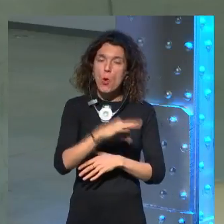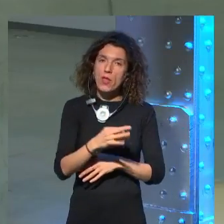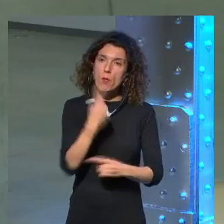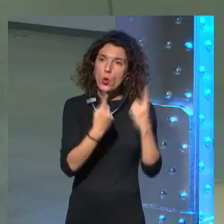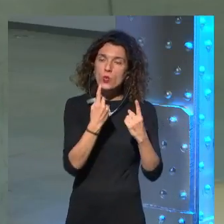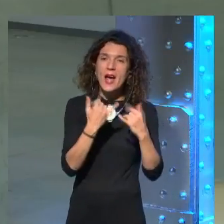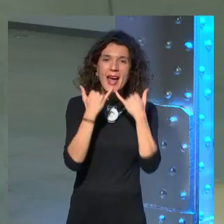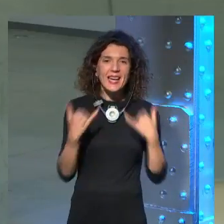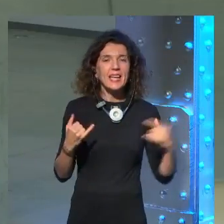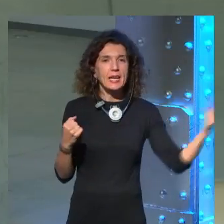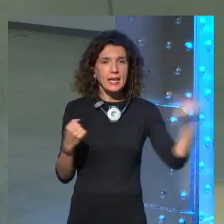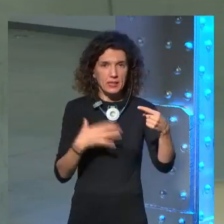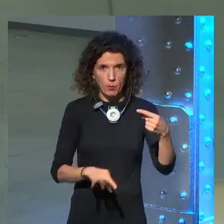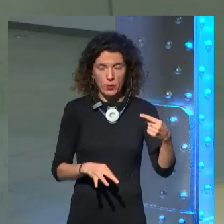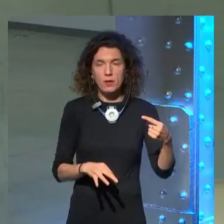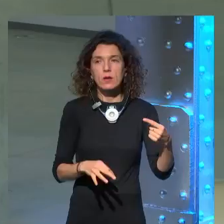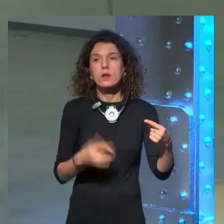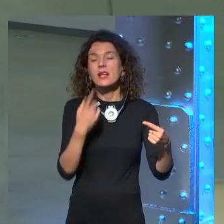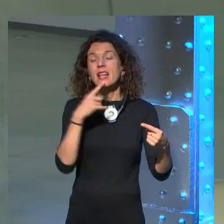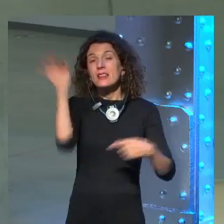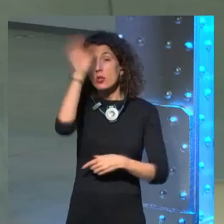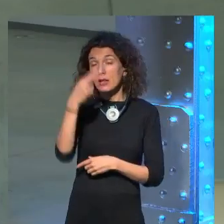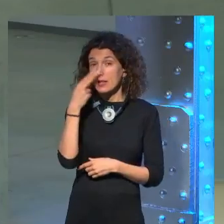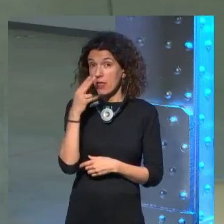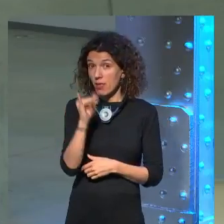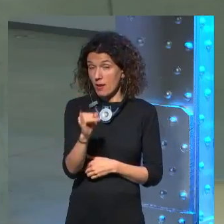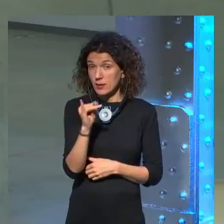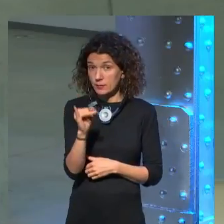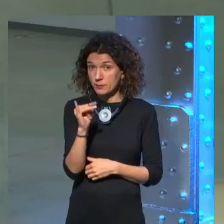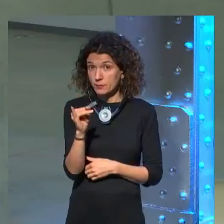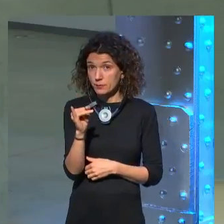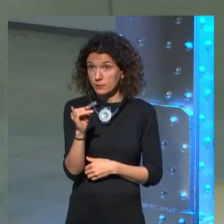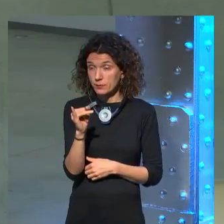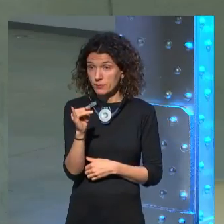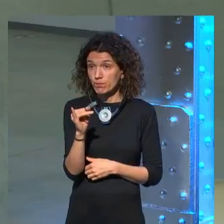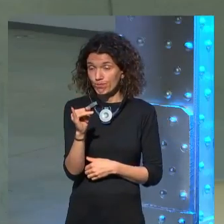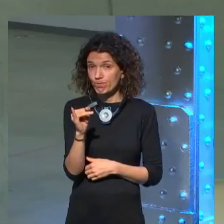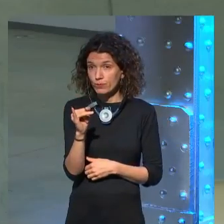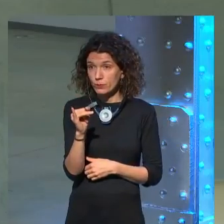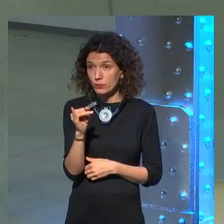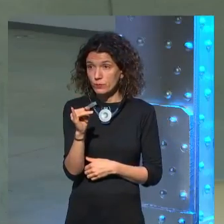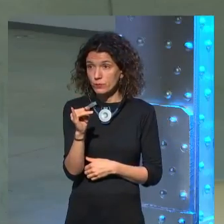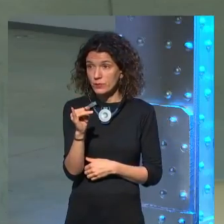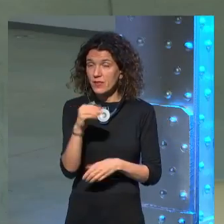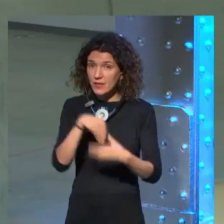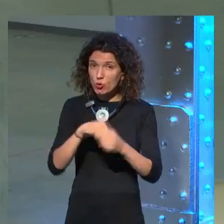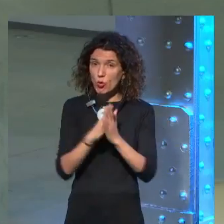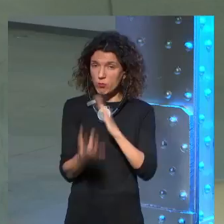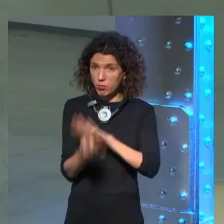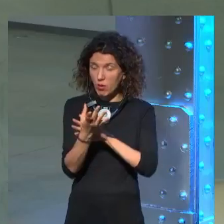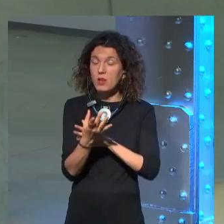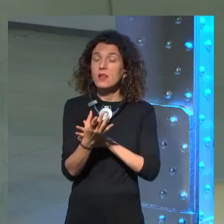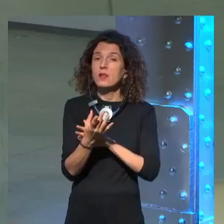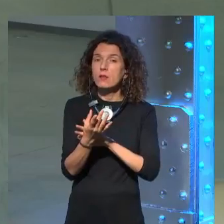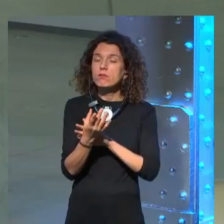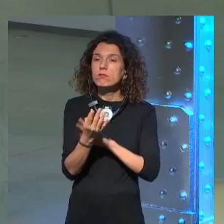as well. So one interesting theory that I came up throughout the book was that the universe actually